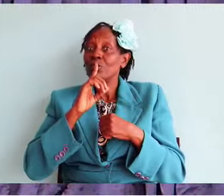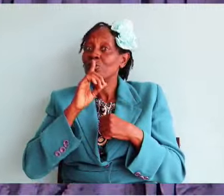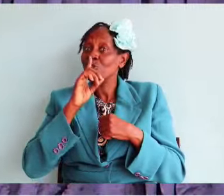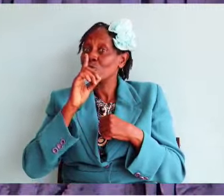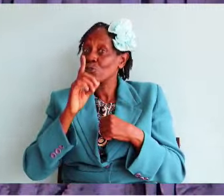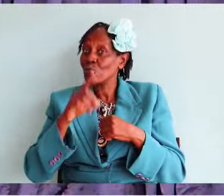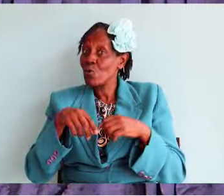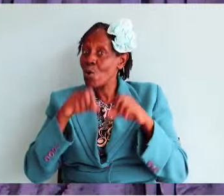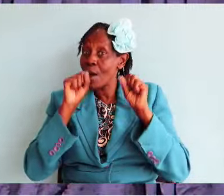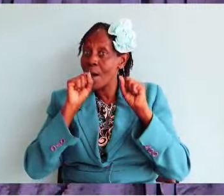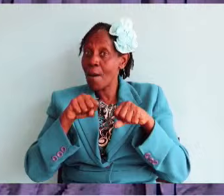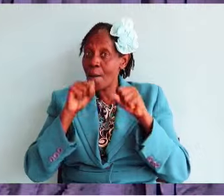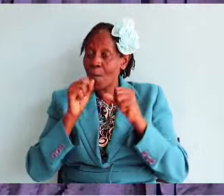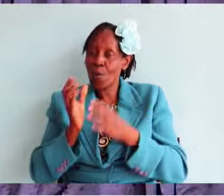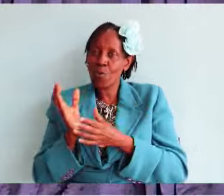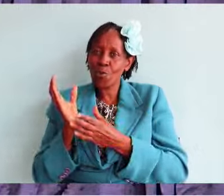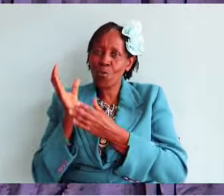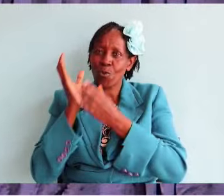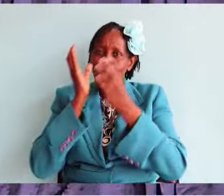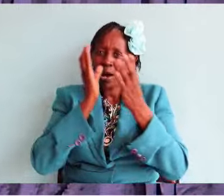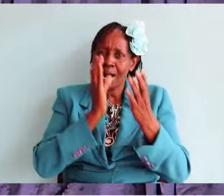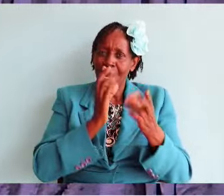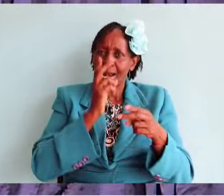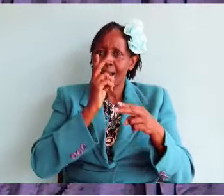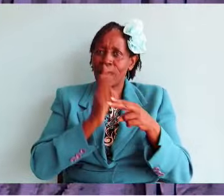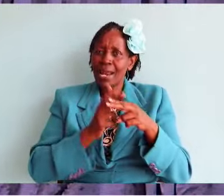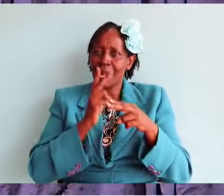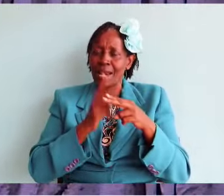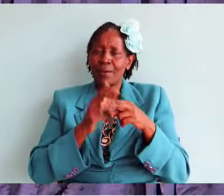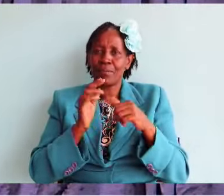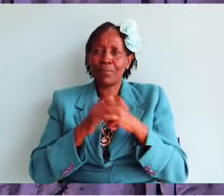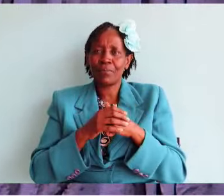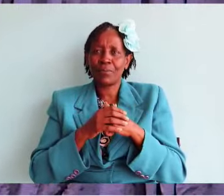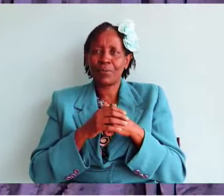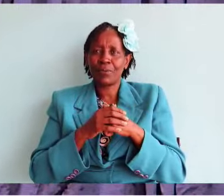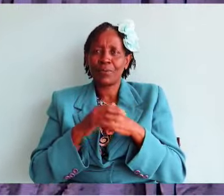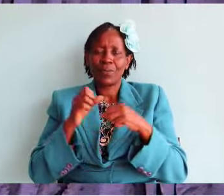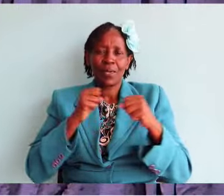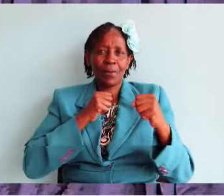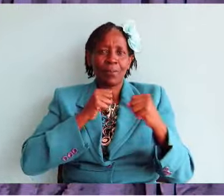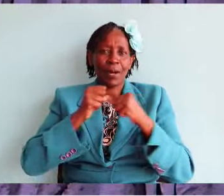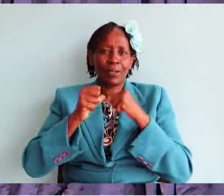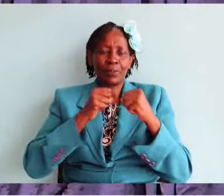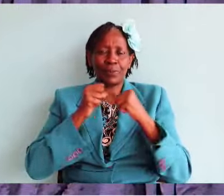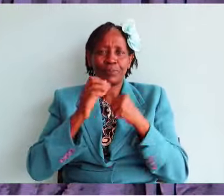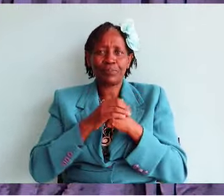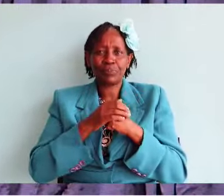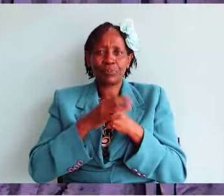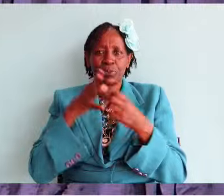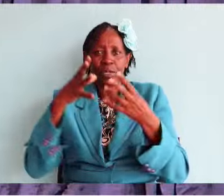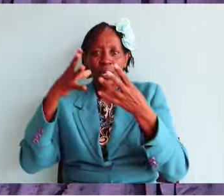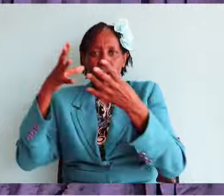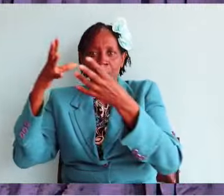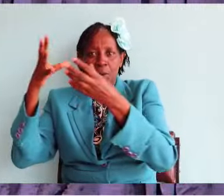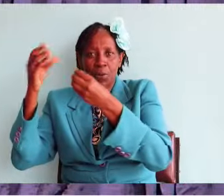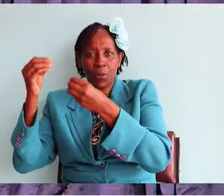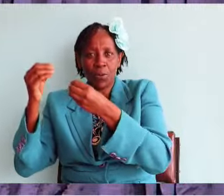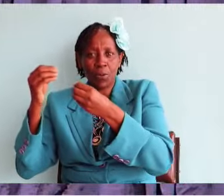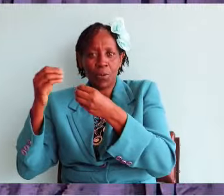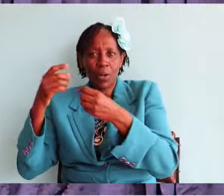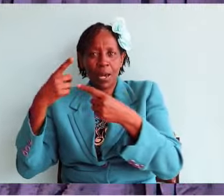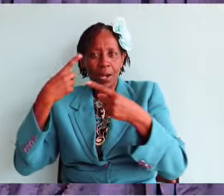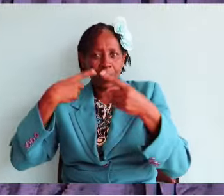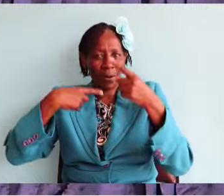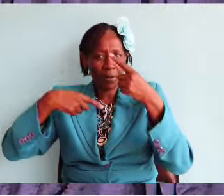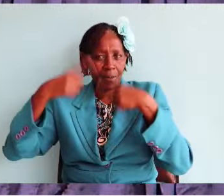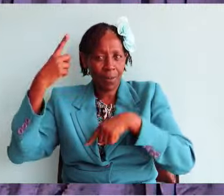able to carry this man down into the battle field to go and conquer this battle.